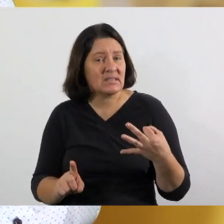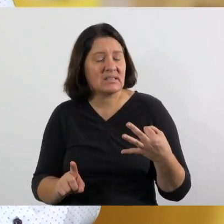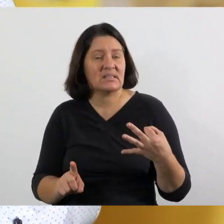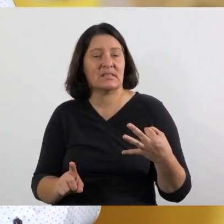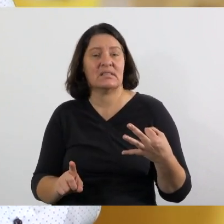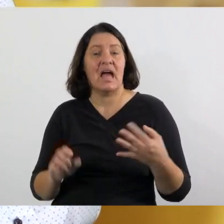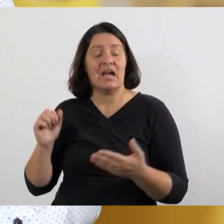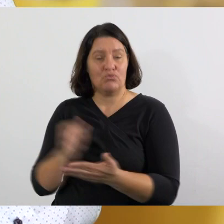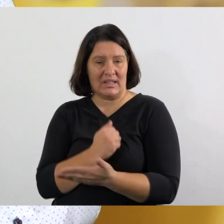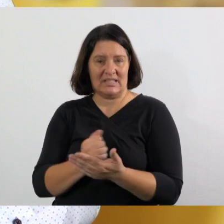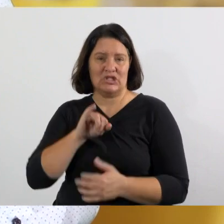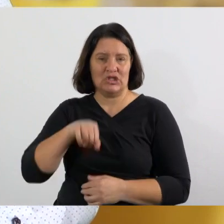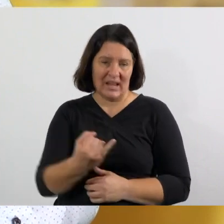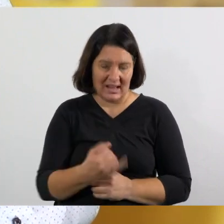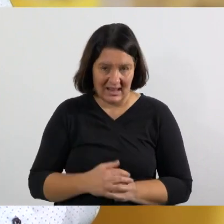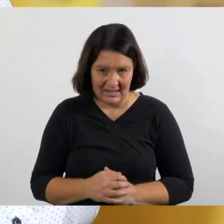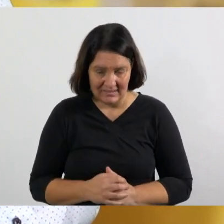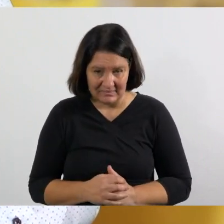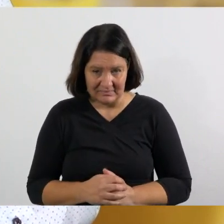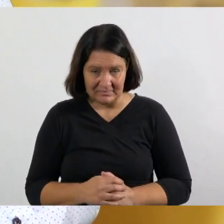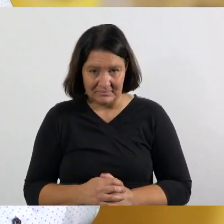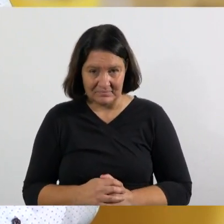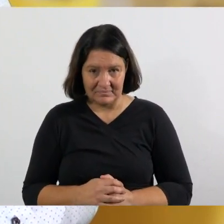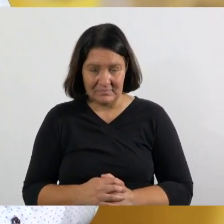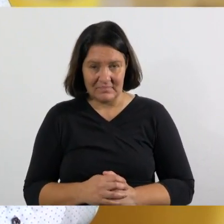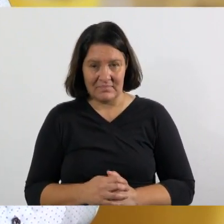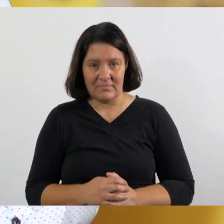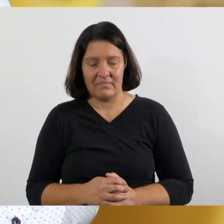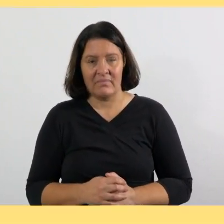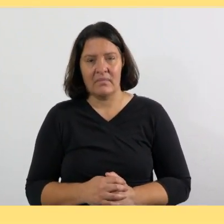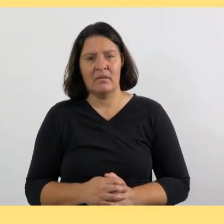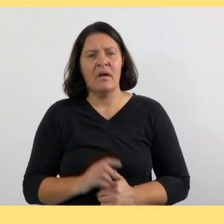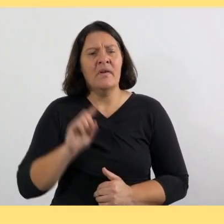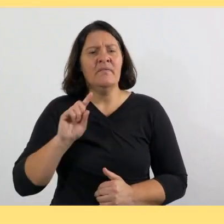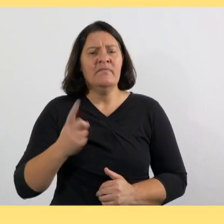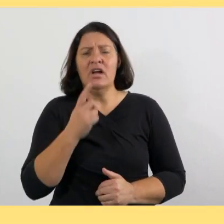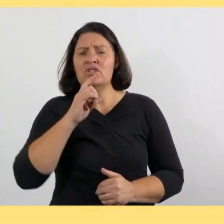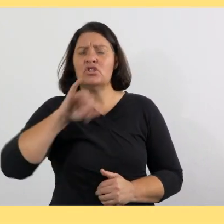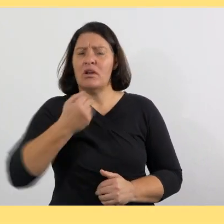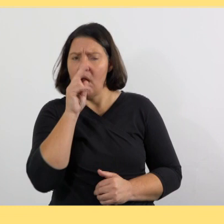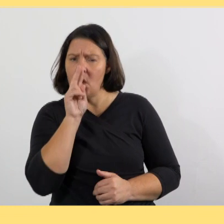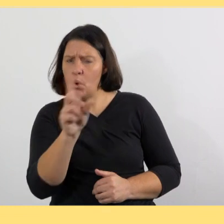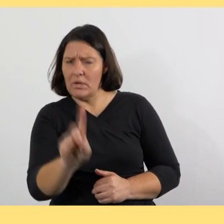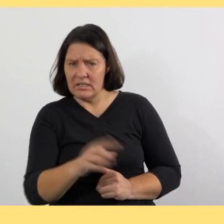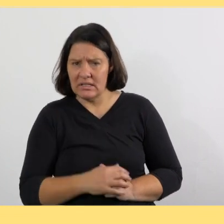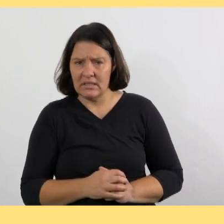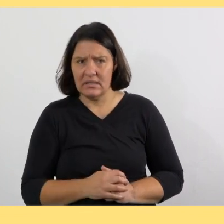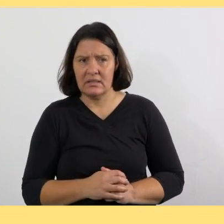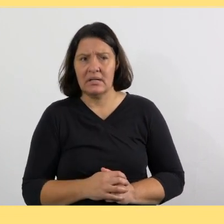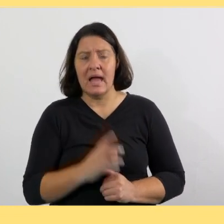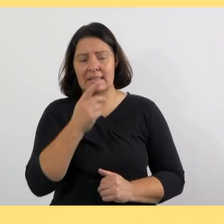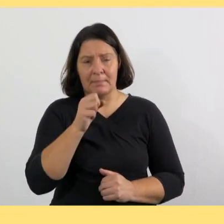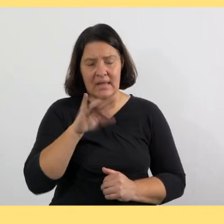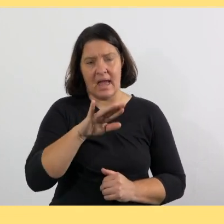be our credit journals. Our credit journals. The first journal that we're going to look at is what we call